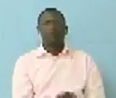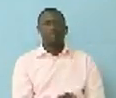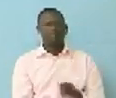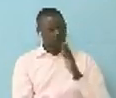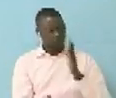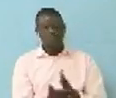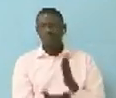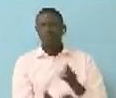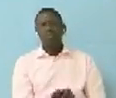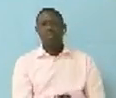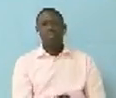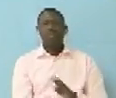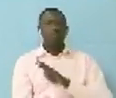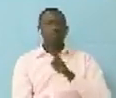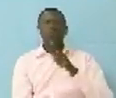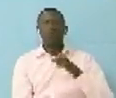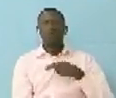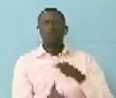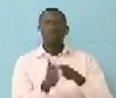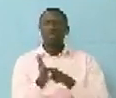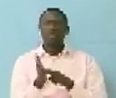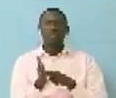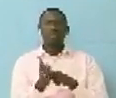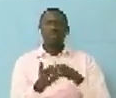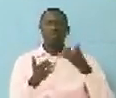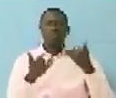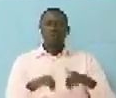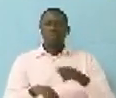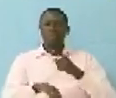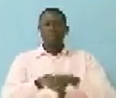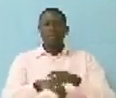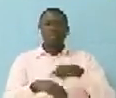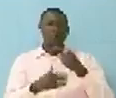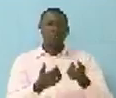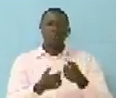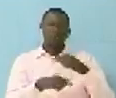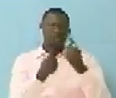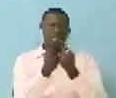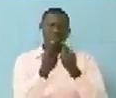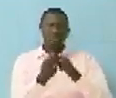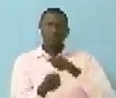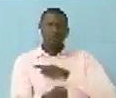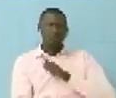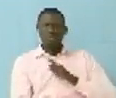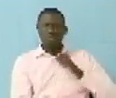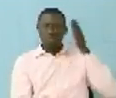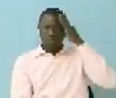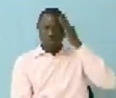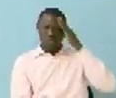fact. So there is no time wasting. There is no need wasting time on known facts. We are here